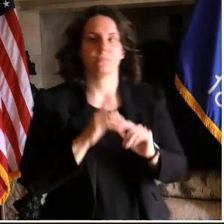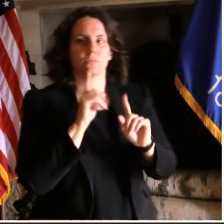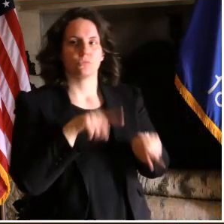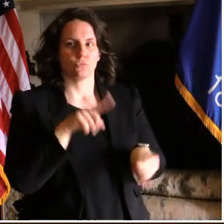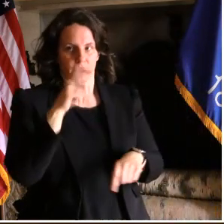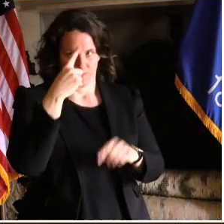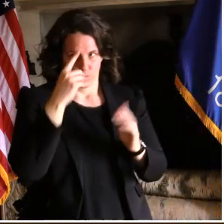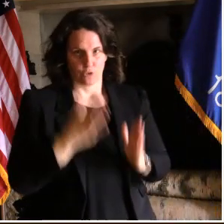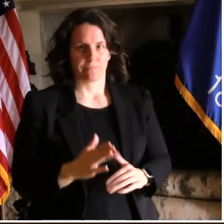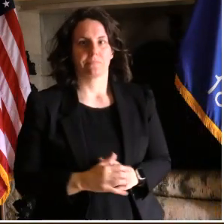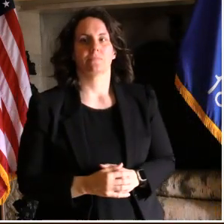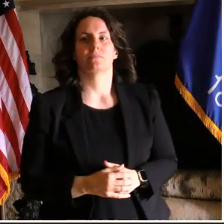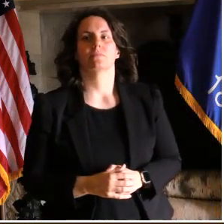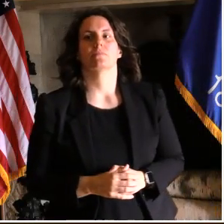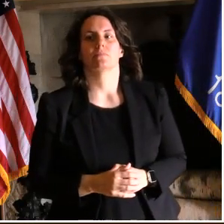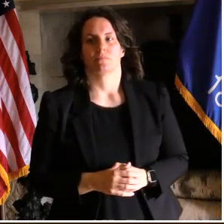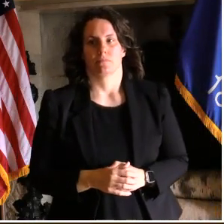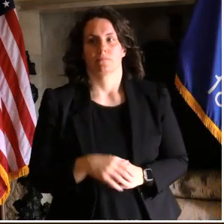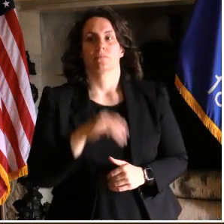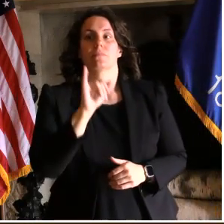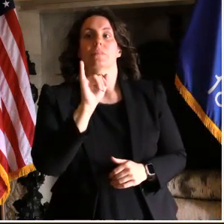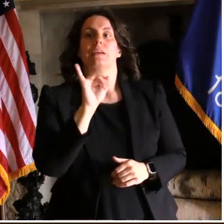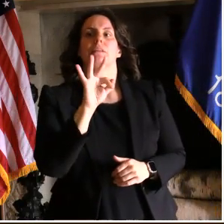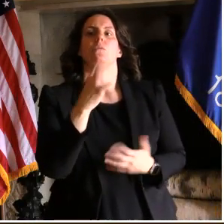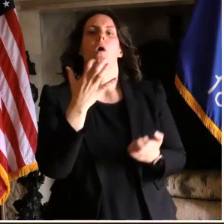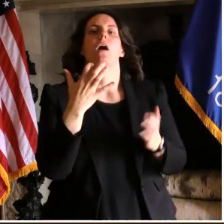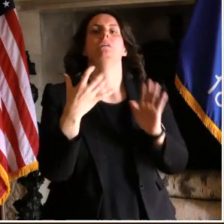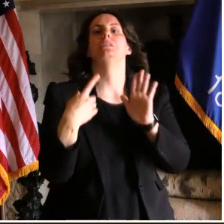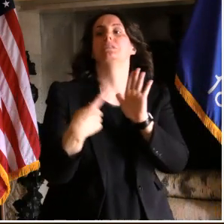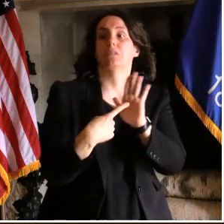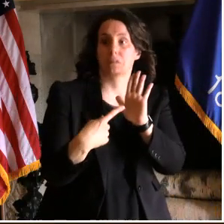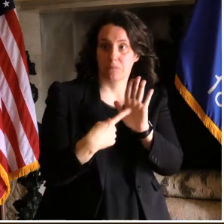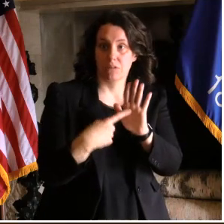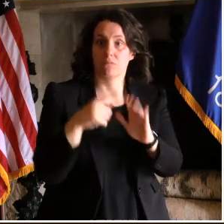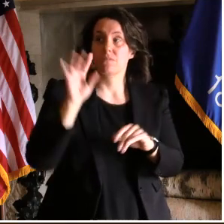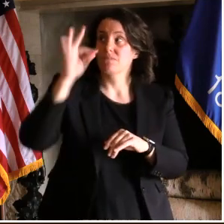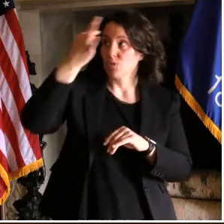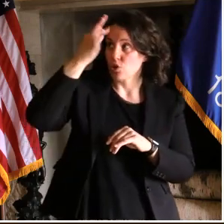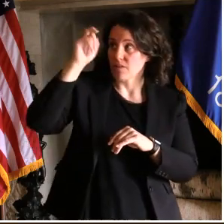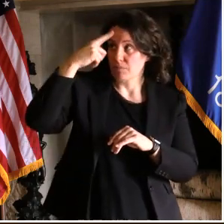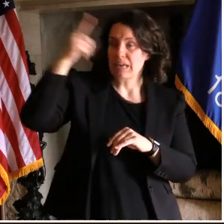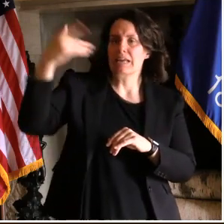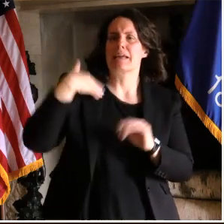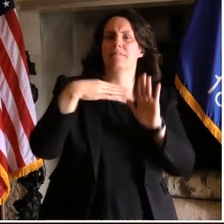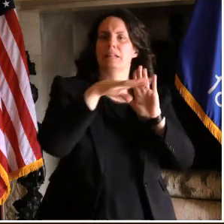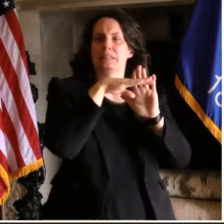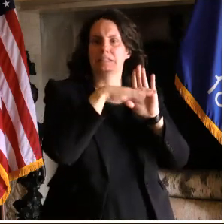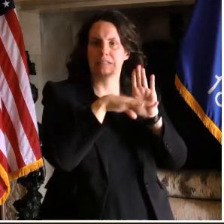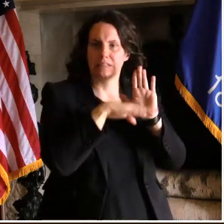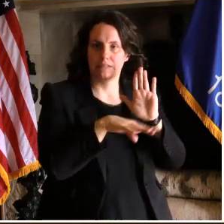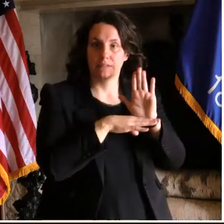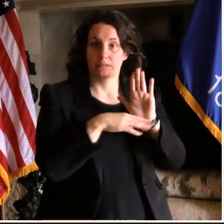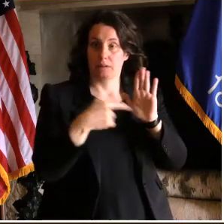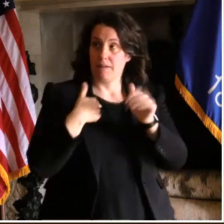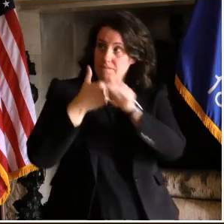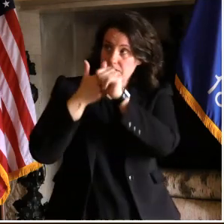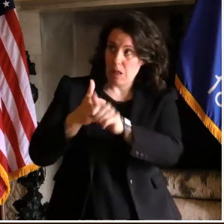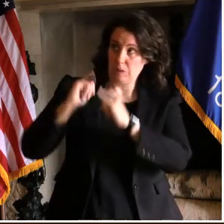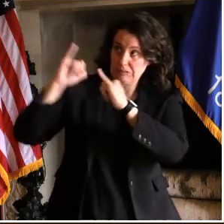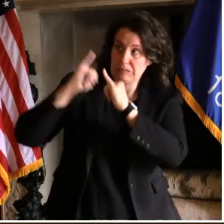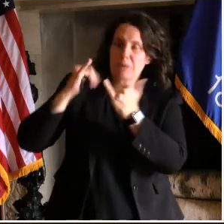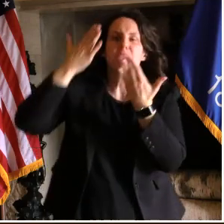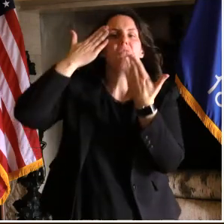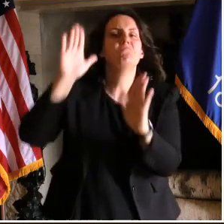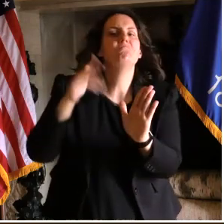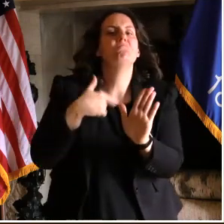if you want an example that the federal government has, and I'm not saying that that's what we're following, but federal government on their